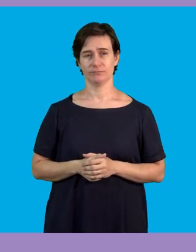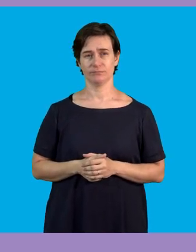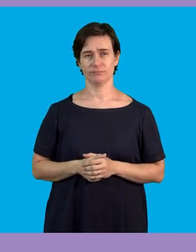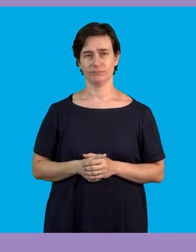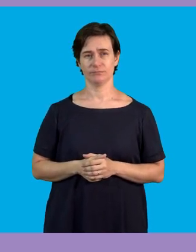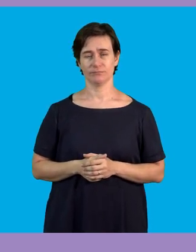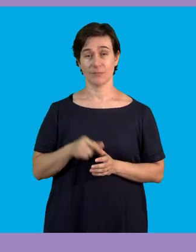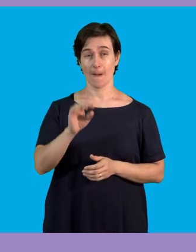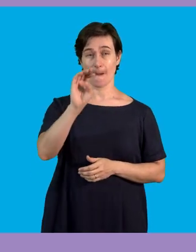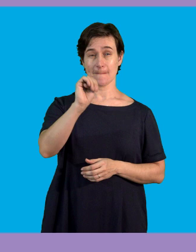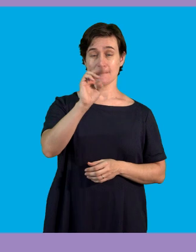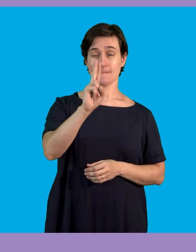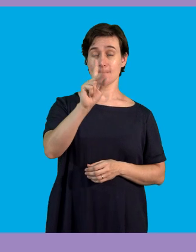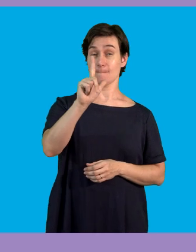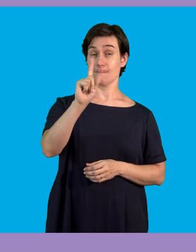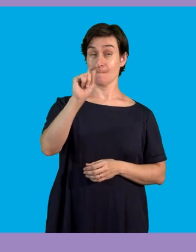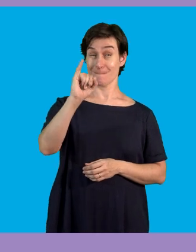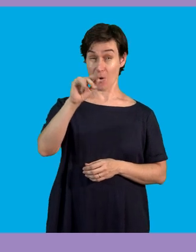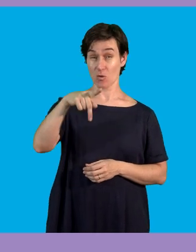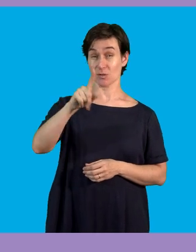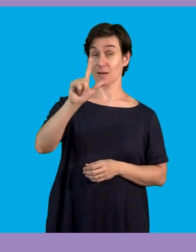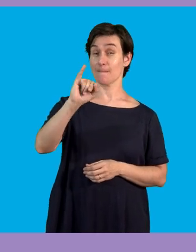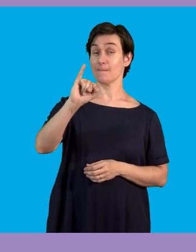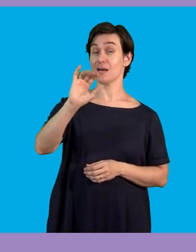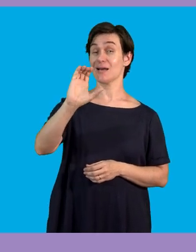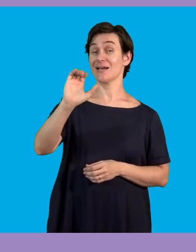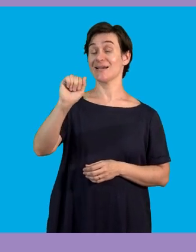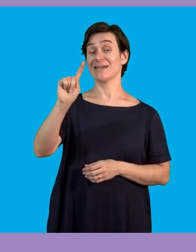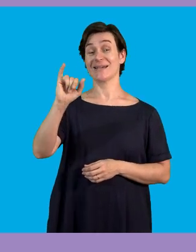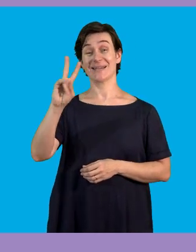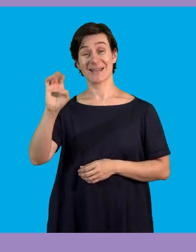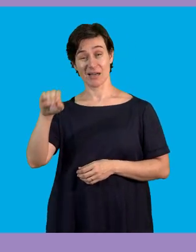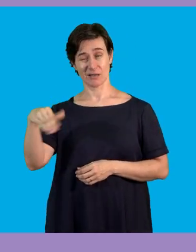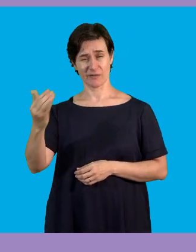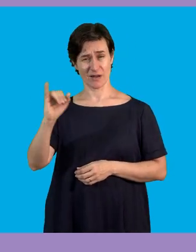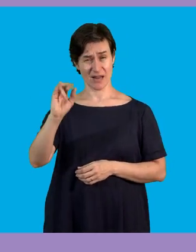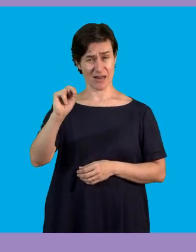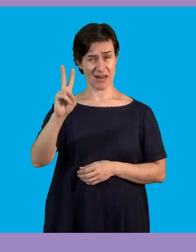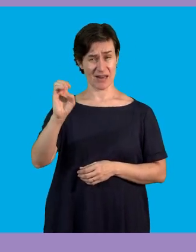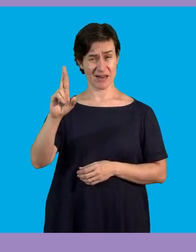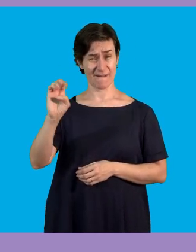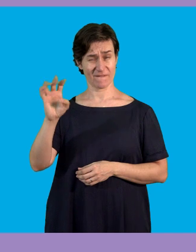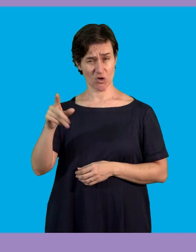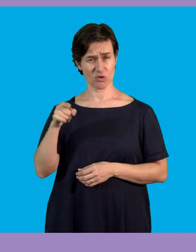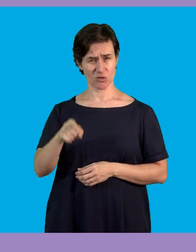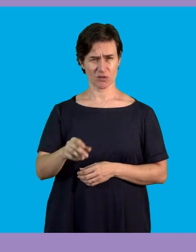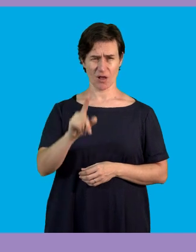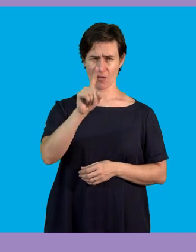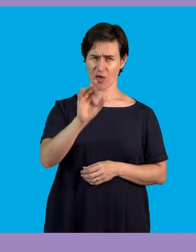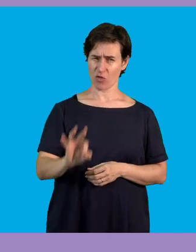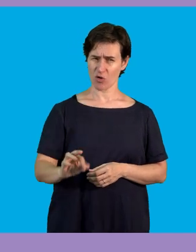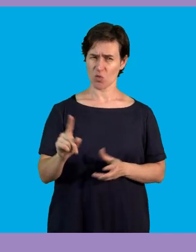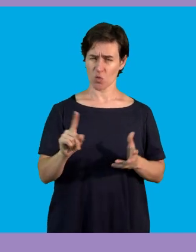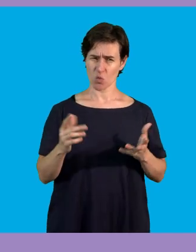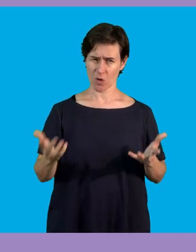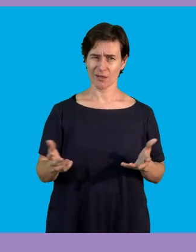The multiplicative inverse, again we look at the right hand side. The multiplicative inverse of a third